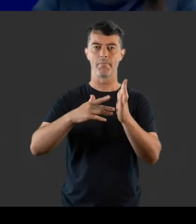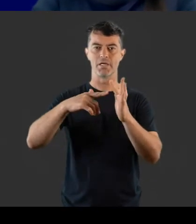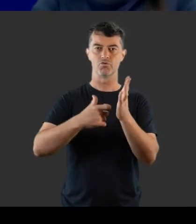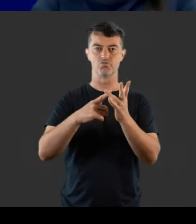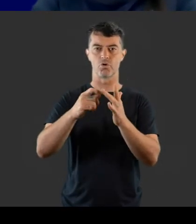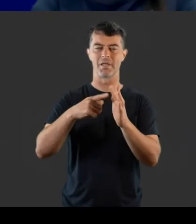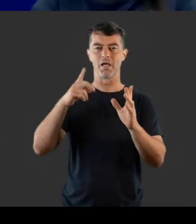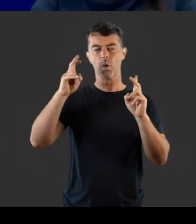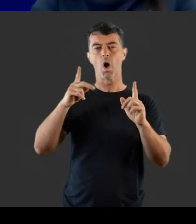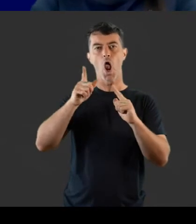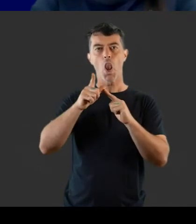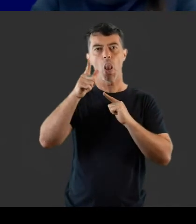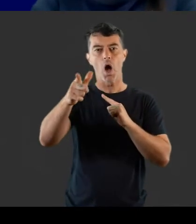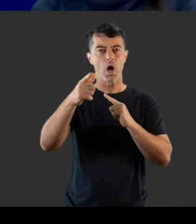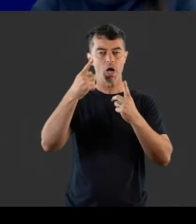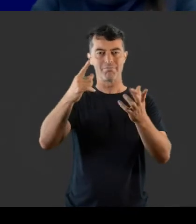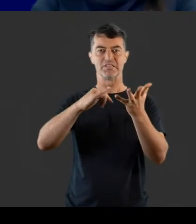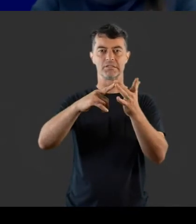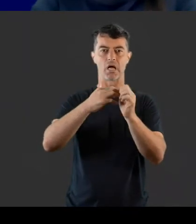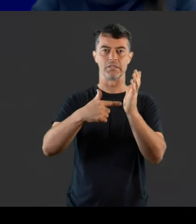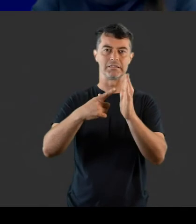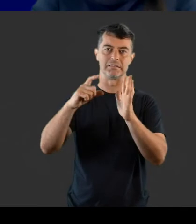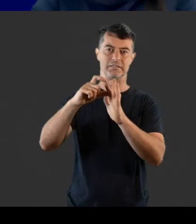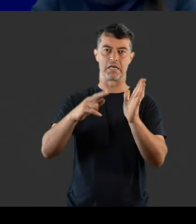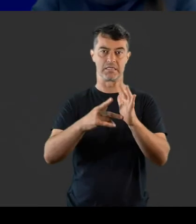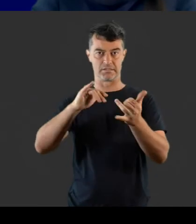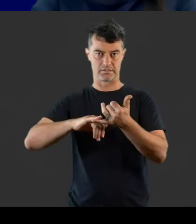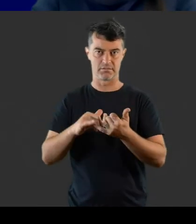Hypermetropia, commonly known as long-sightedness.